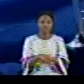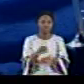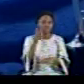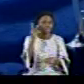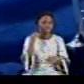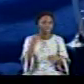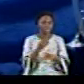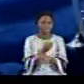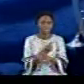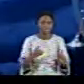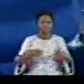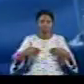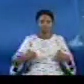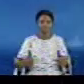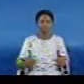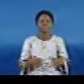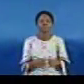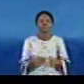her. Praise the